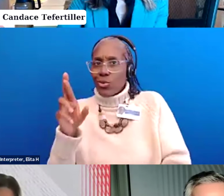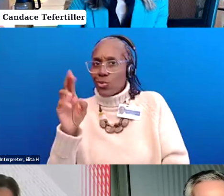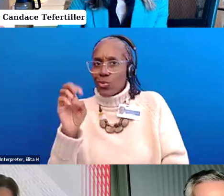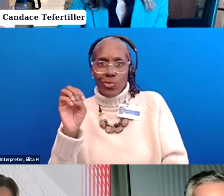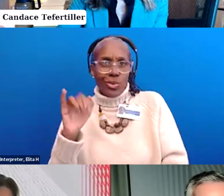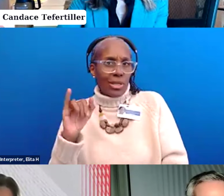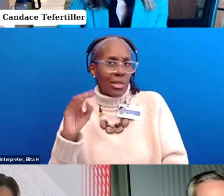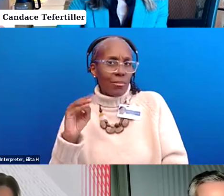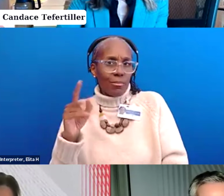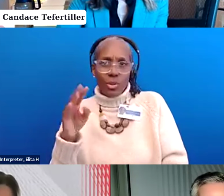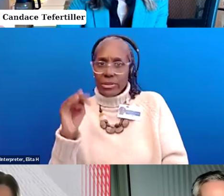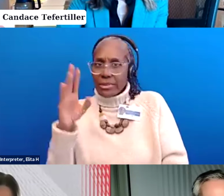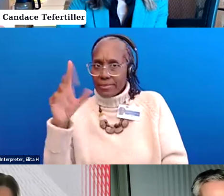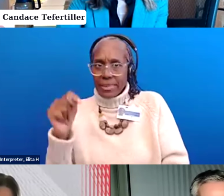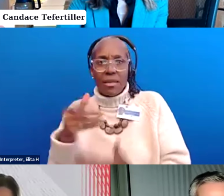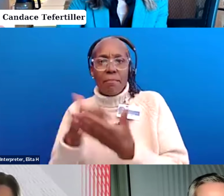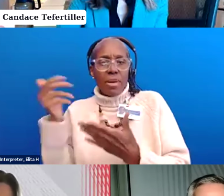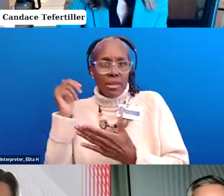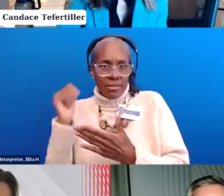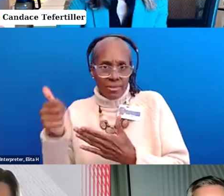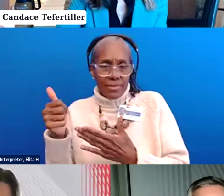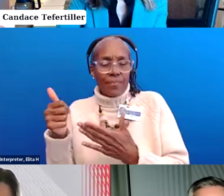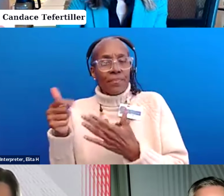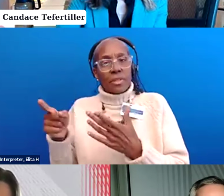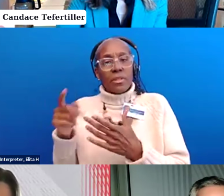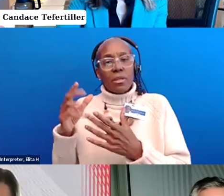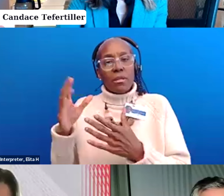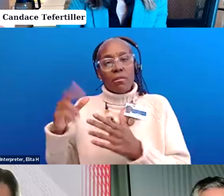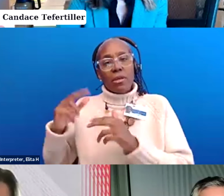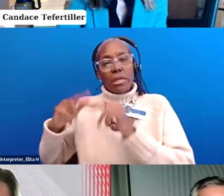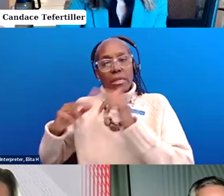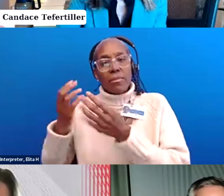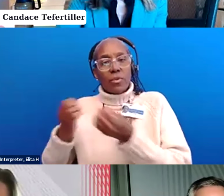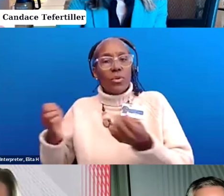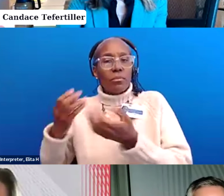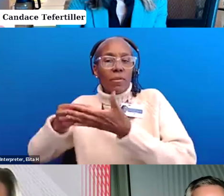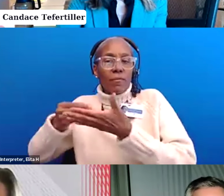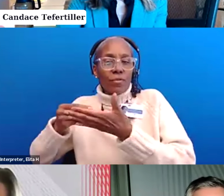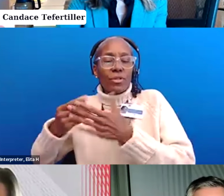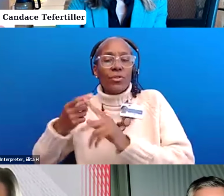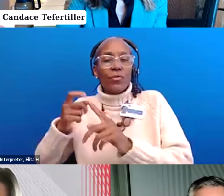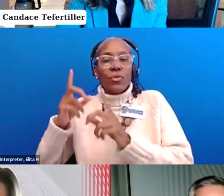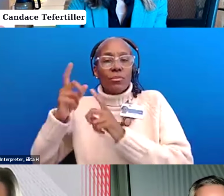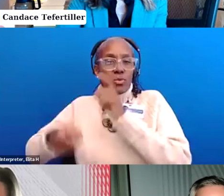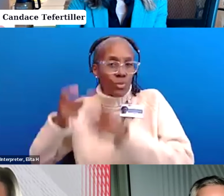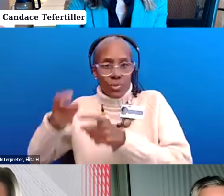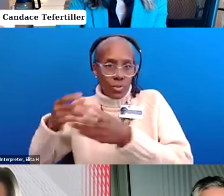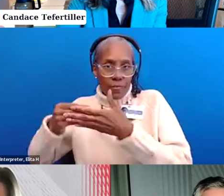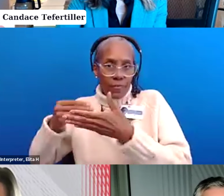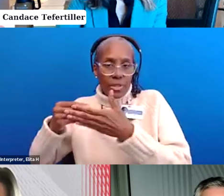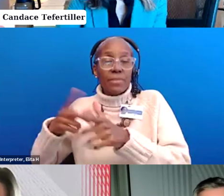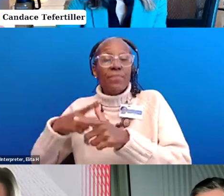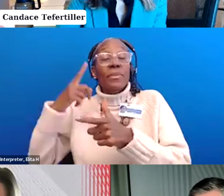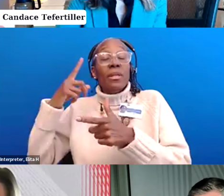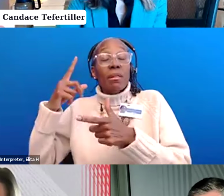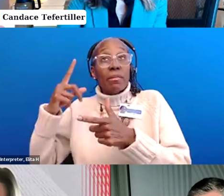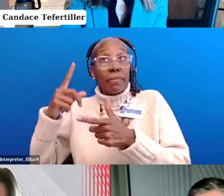purchase the device. They can purchase it out of their capital equipment funds or from donor funds, and then they